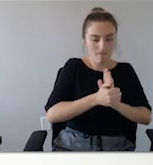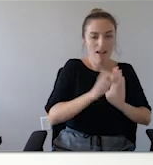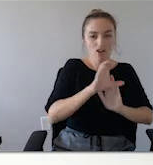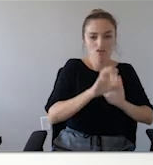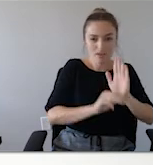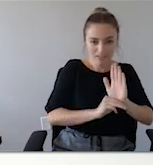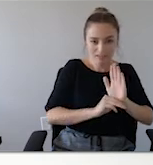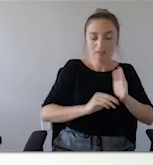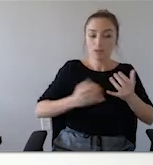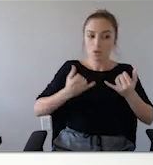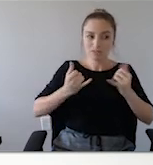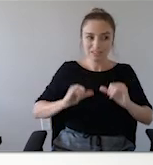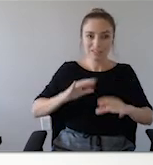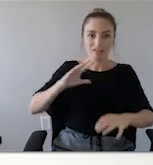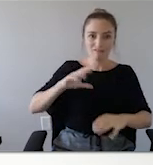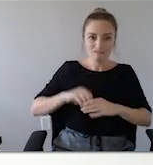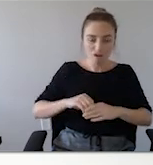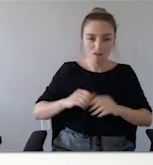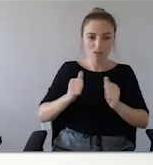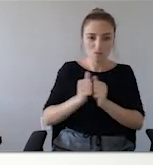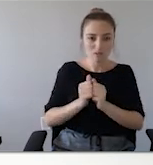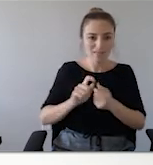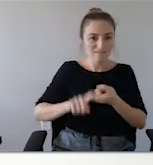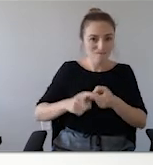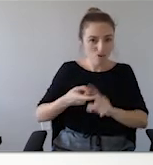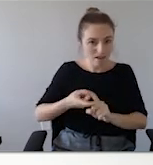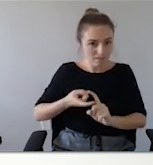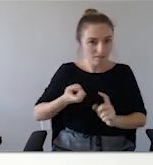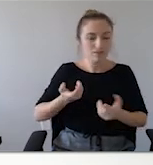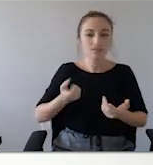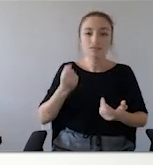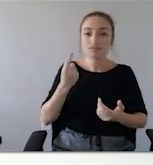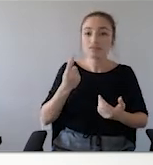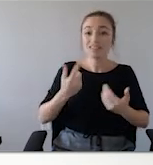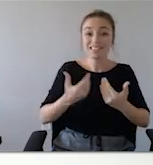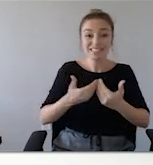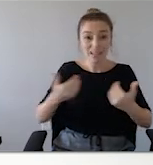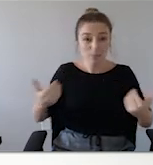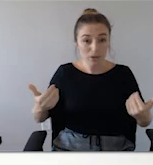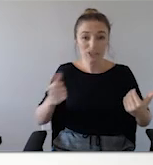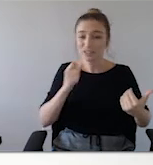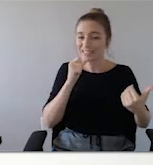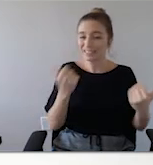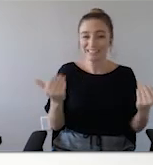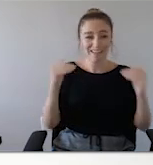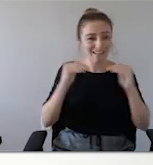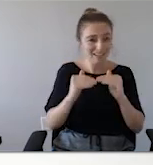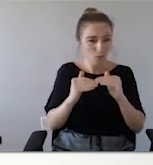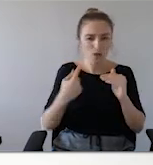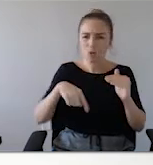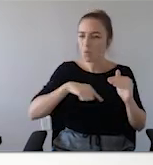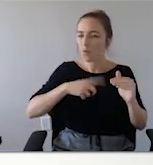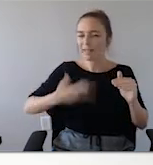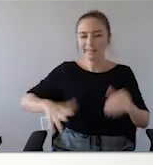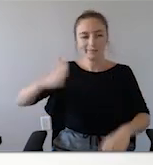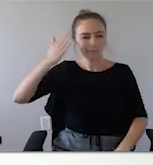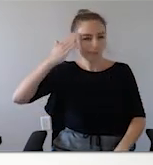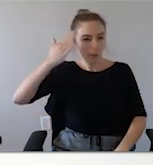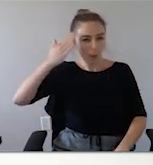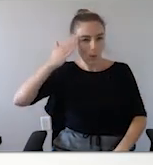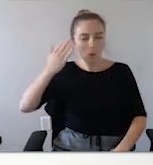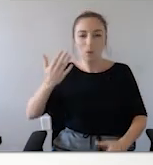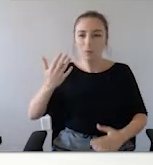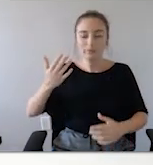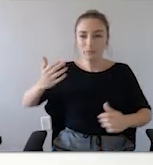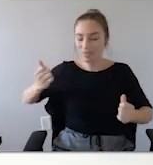equal. We know that in every facet of every part of who we are as humans, and it's the same thing with people with disabilities.